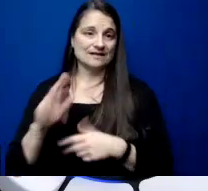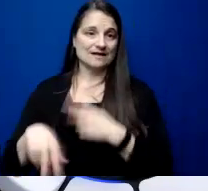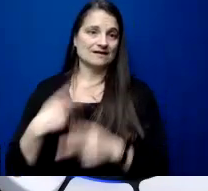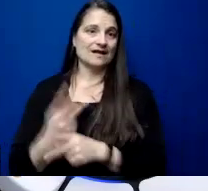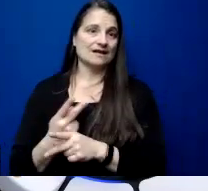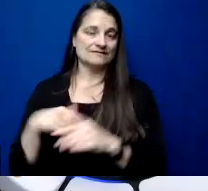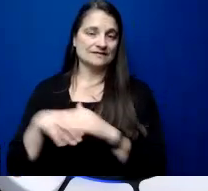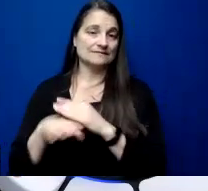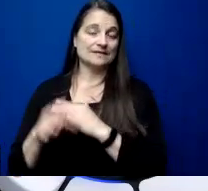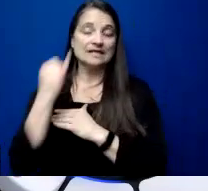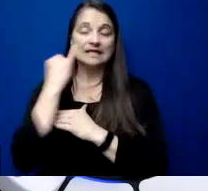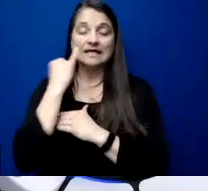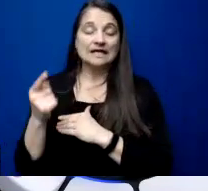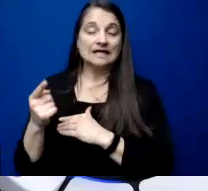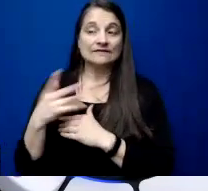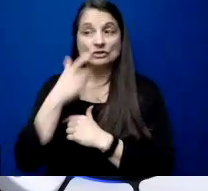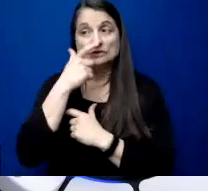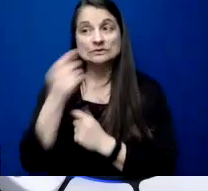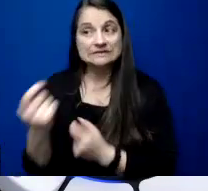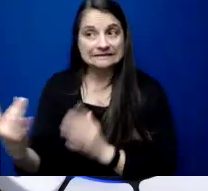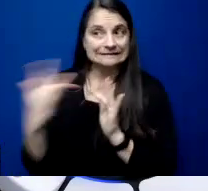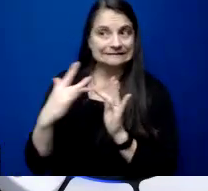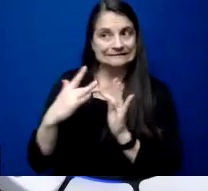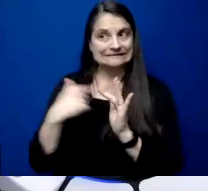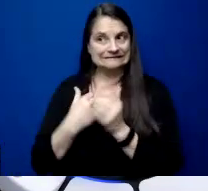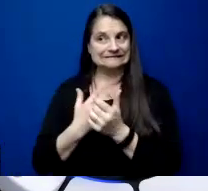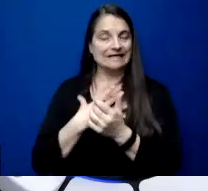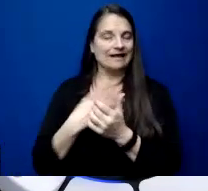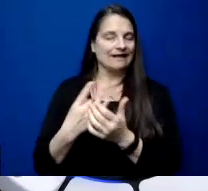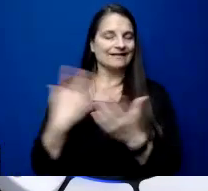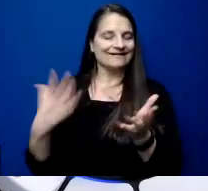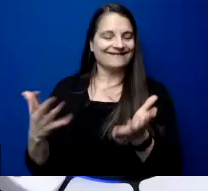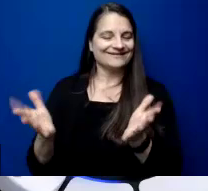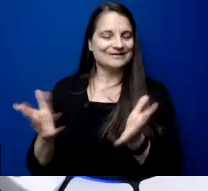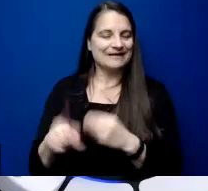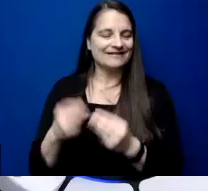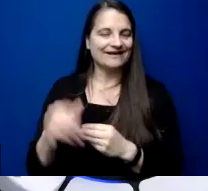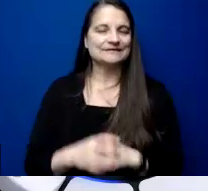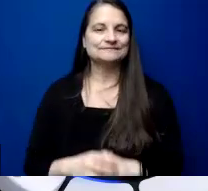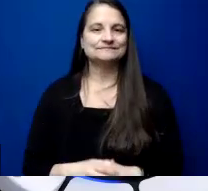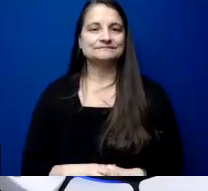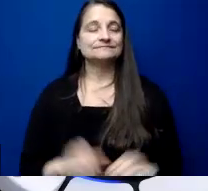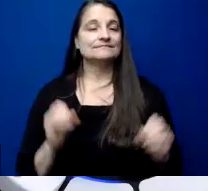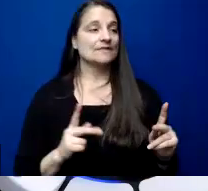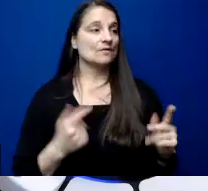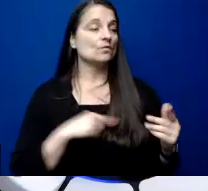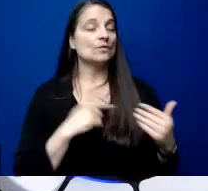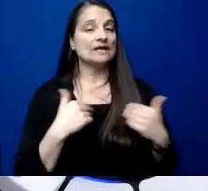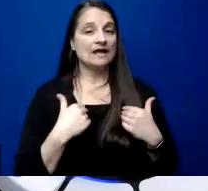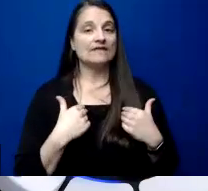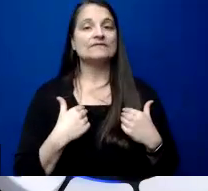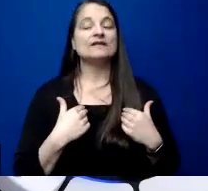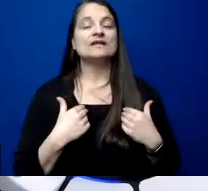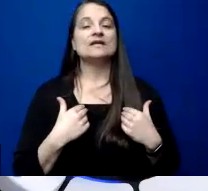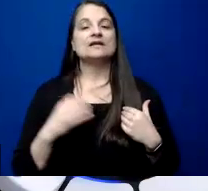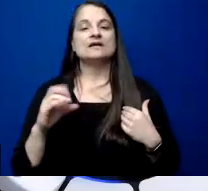please reach out. I love to talk about it. In our lending And library, Abby, we have the custom game controllers for